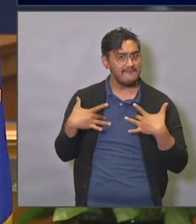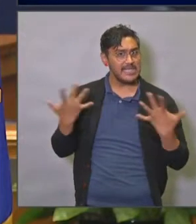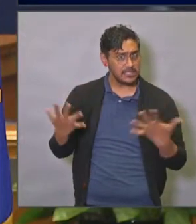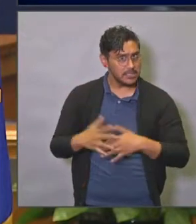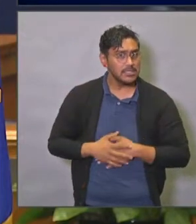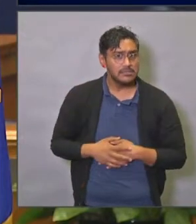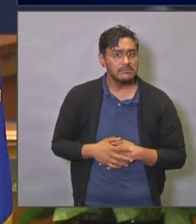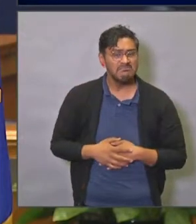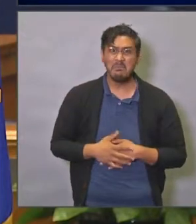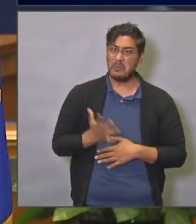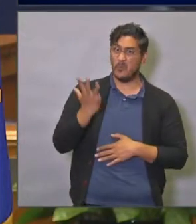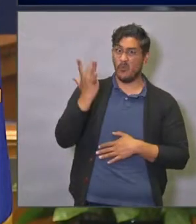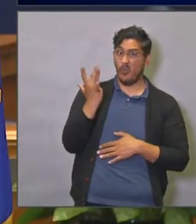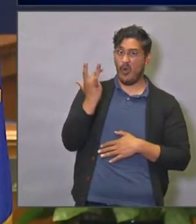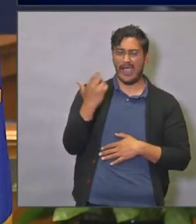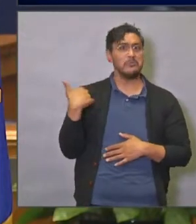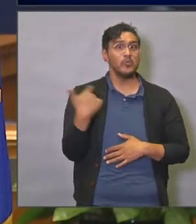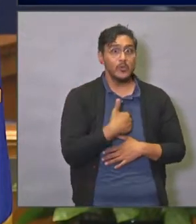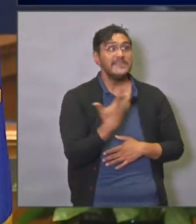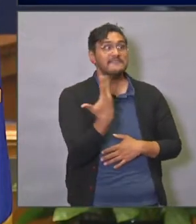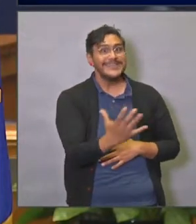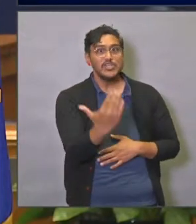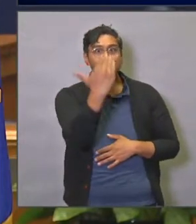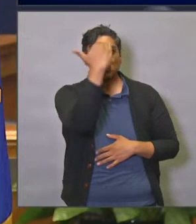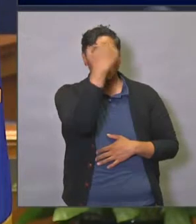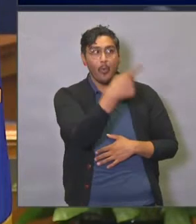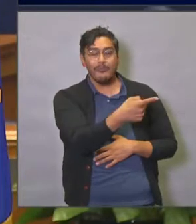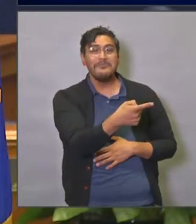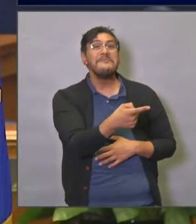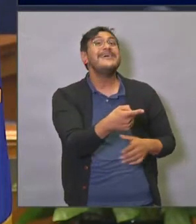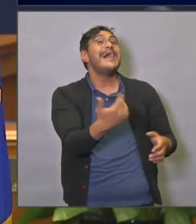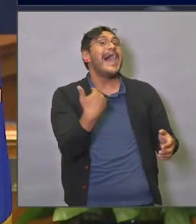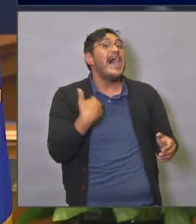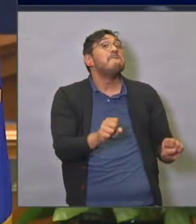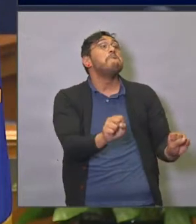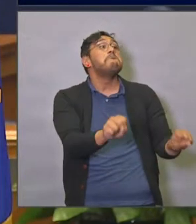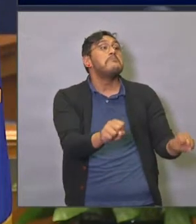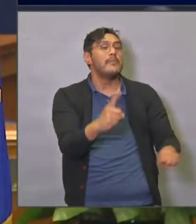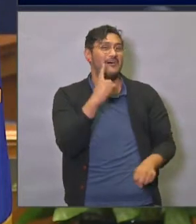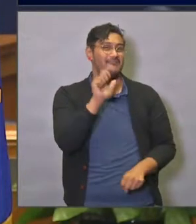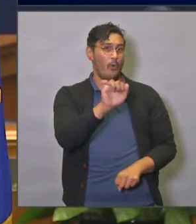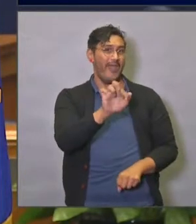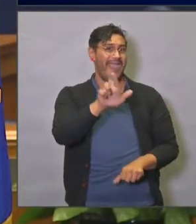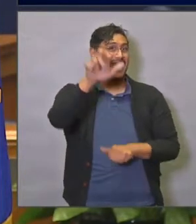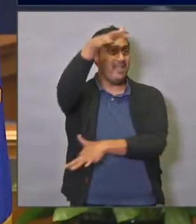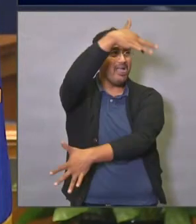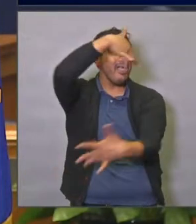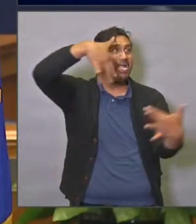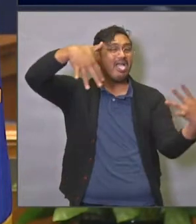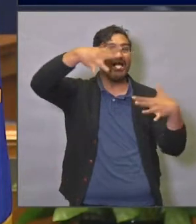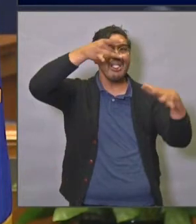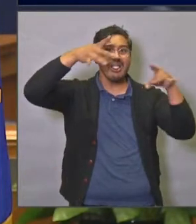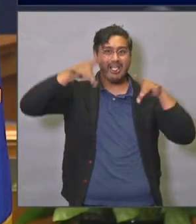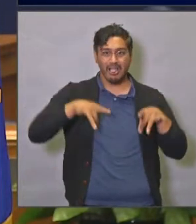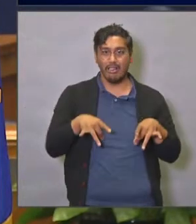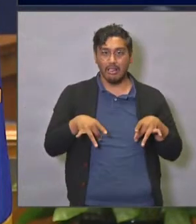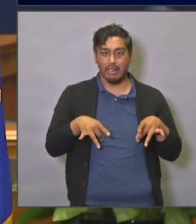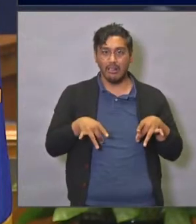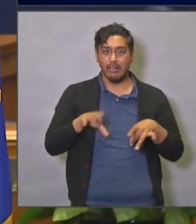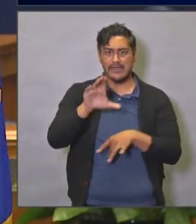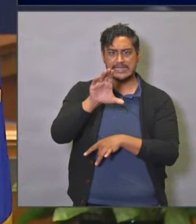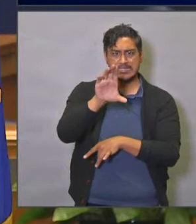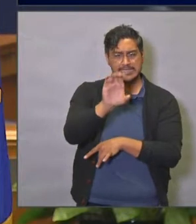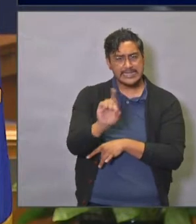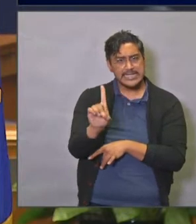out that have indicated the possibility of aerosolized spread. And again, I think CDC pulled it